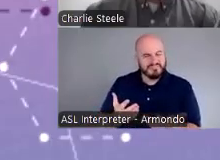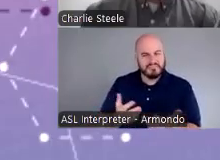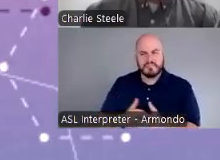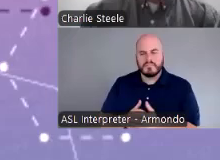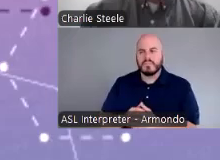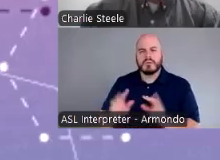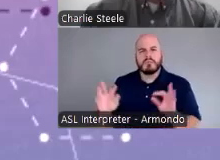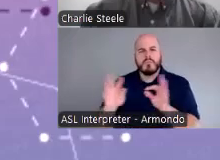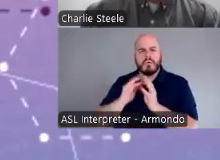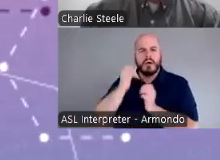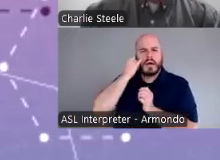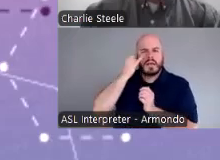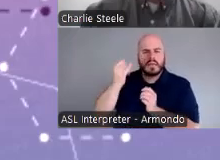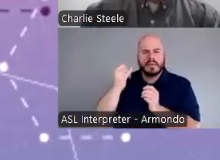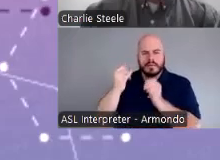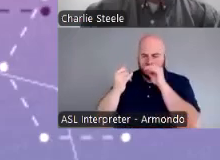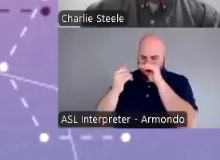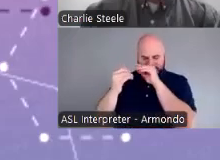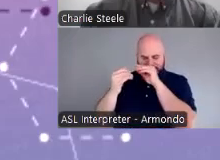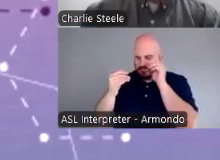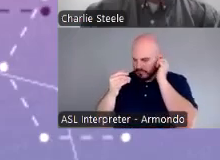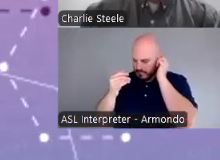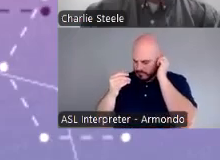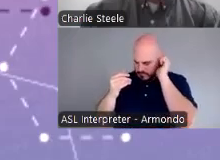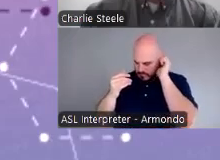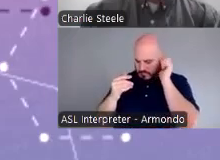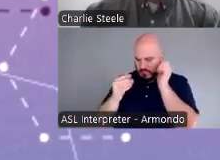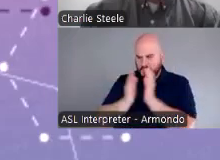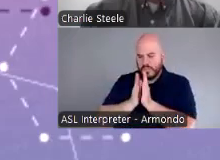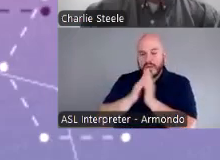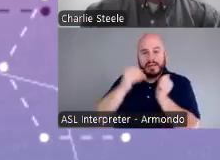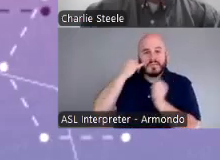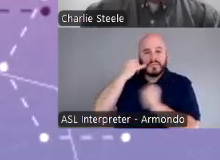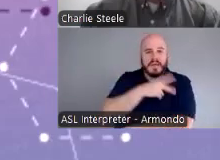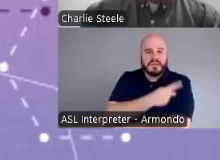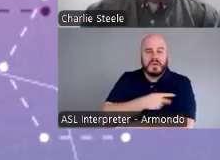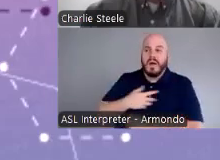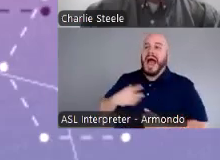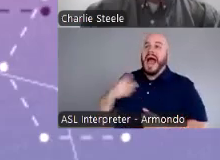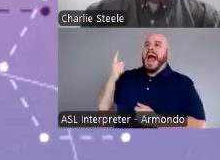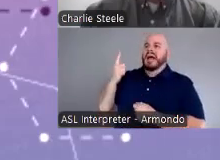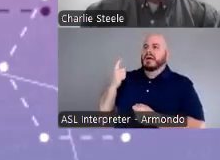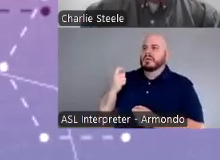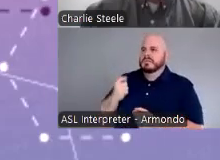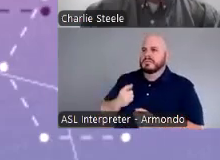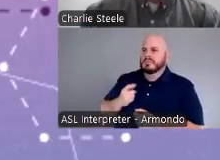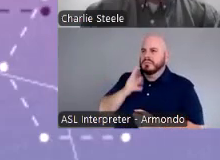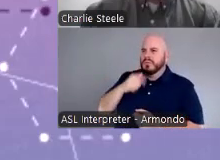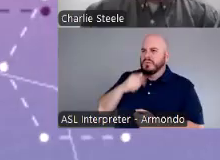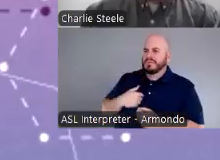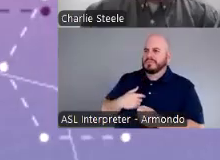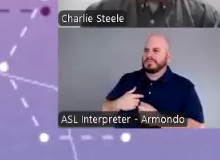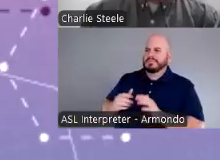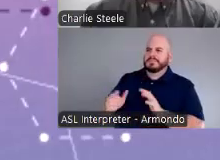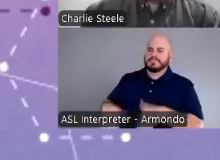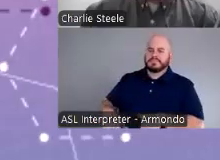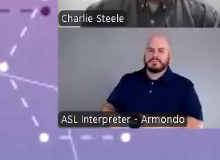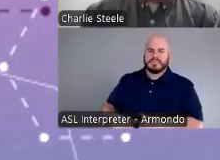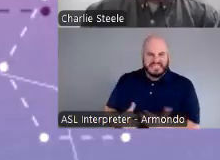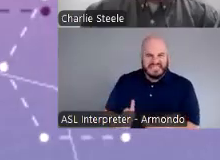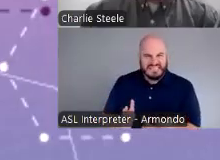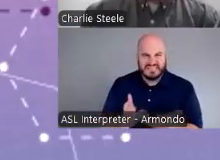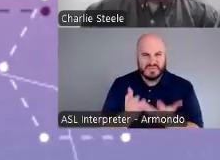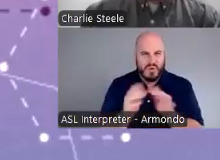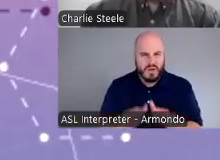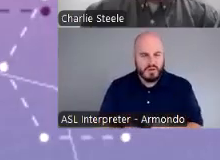ideals that fall through the cracks. And then the last is the outcome. Partnerships built on